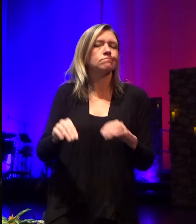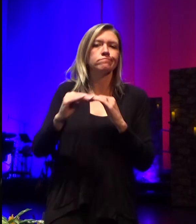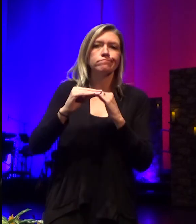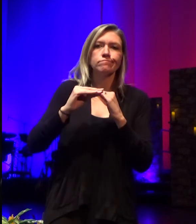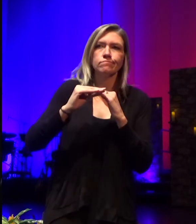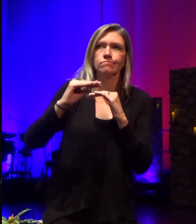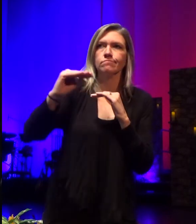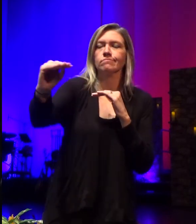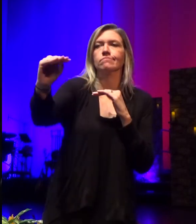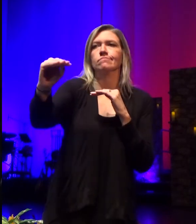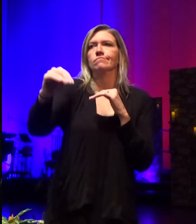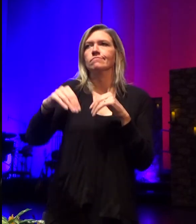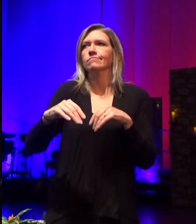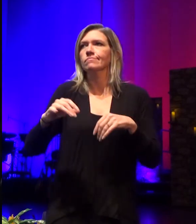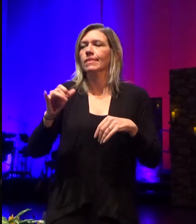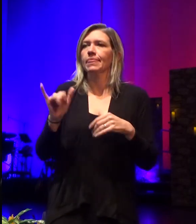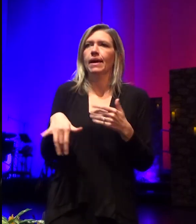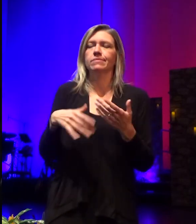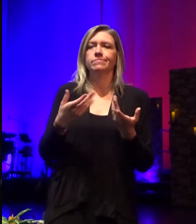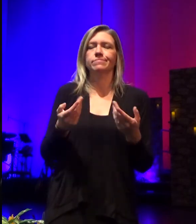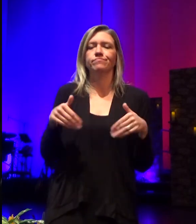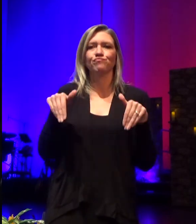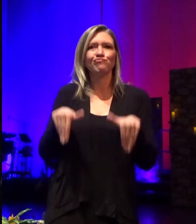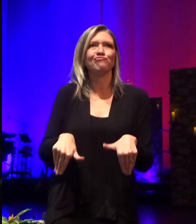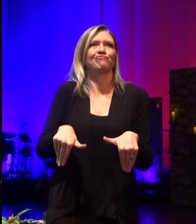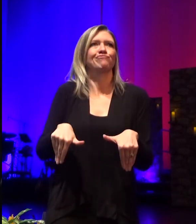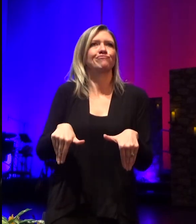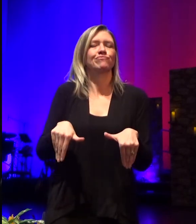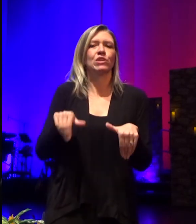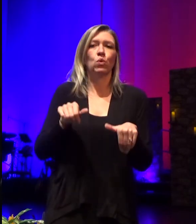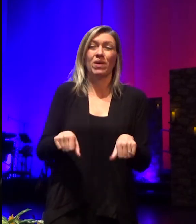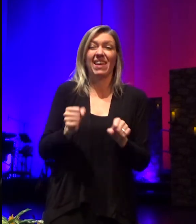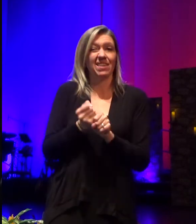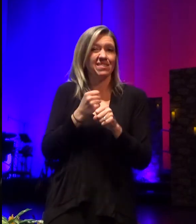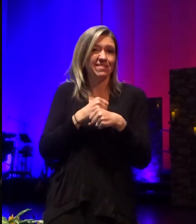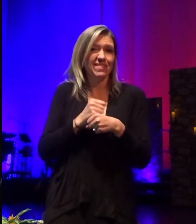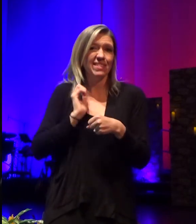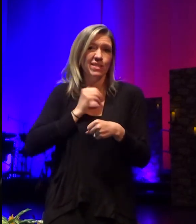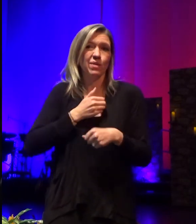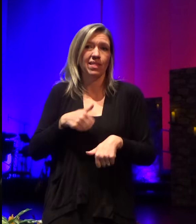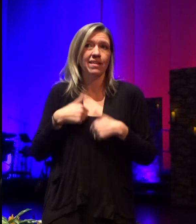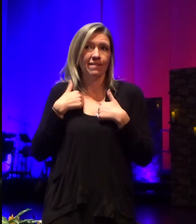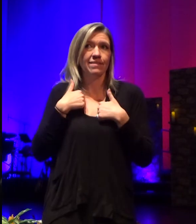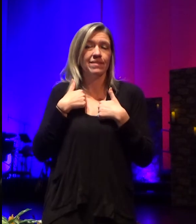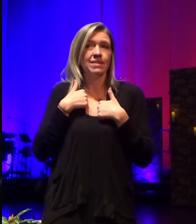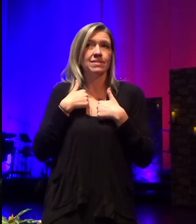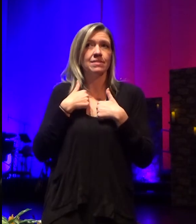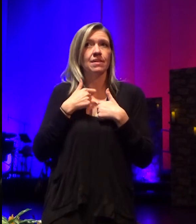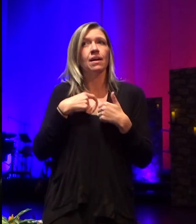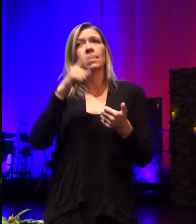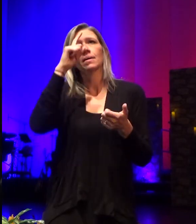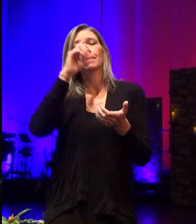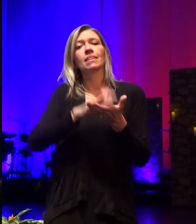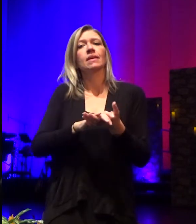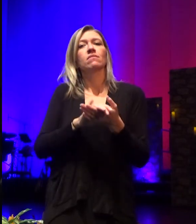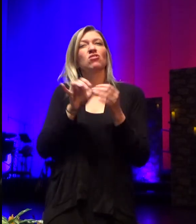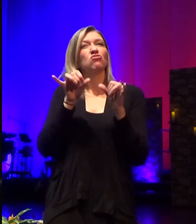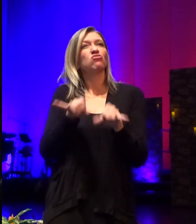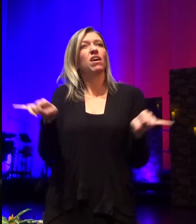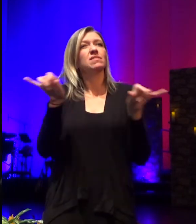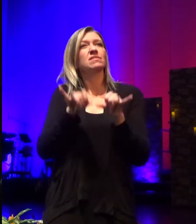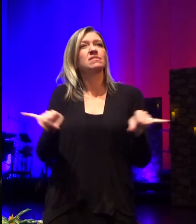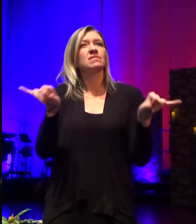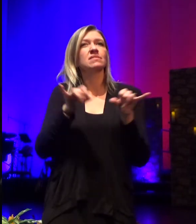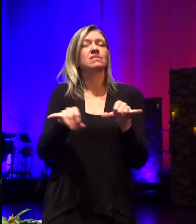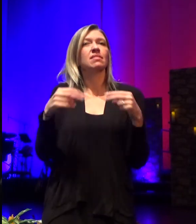stifling status quo, the stagnancy that we can cultivate in our life. I believe we get in ruts because it's a great way